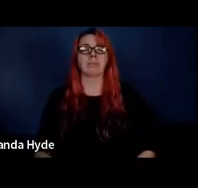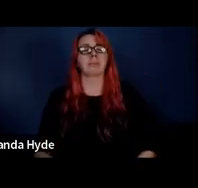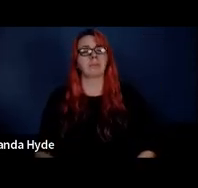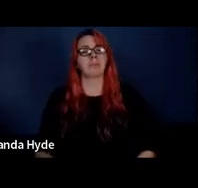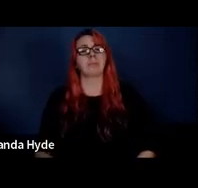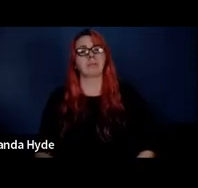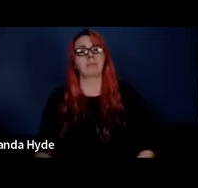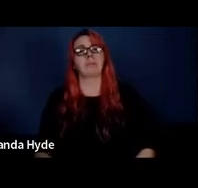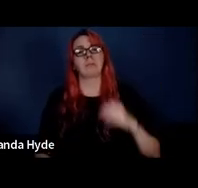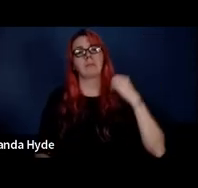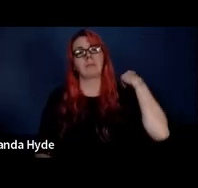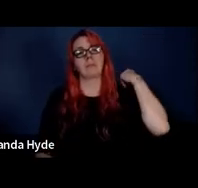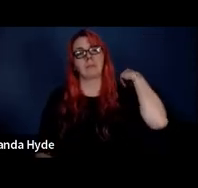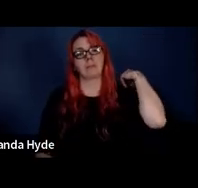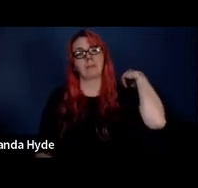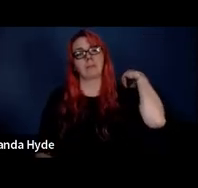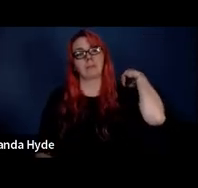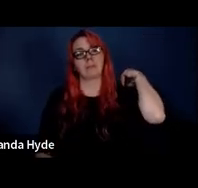if I,